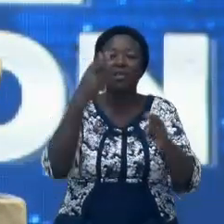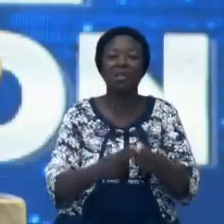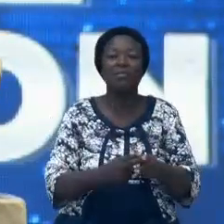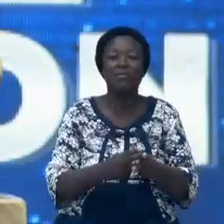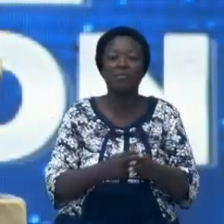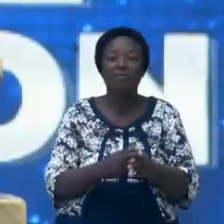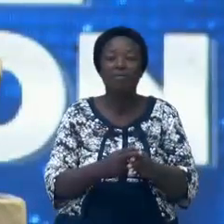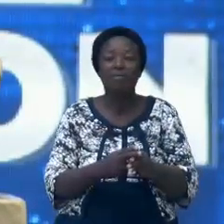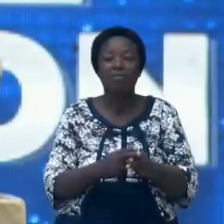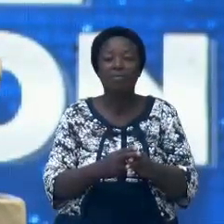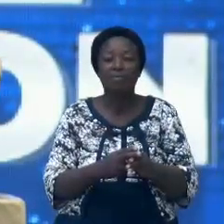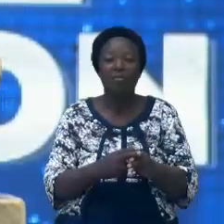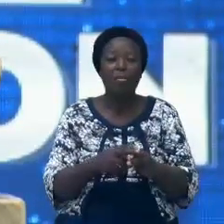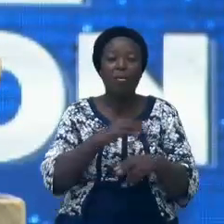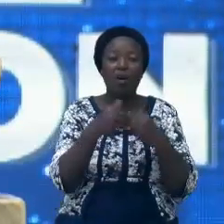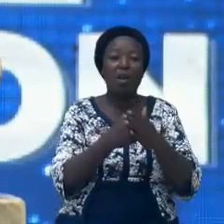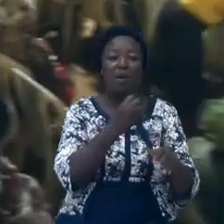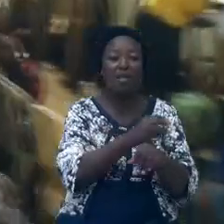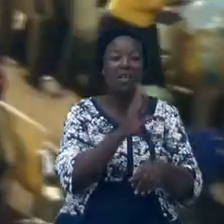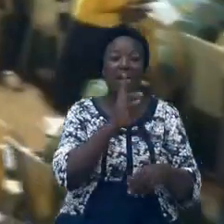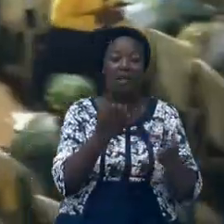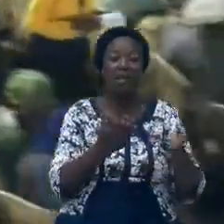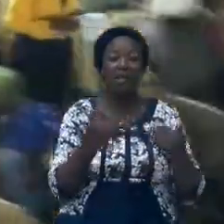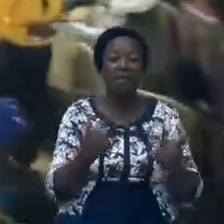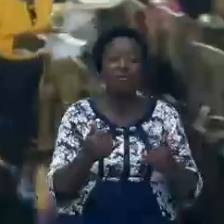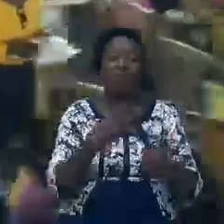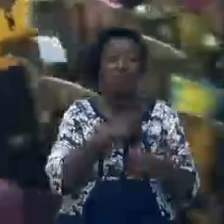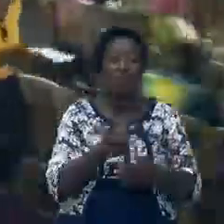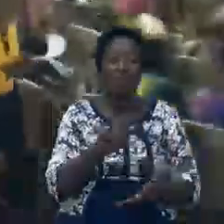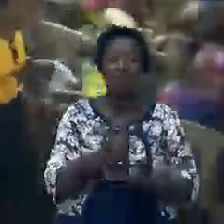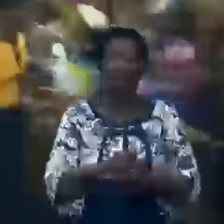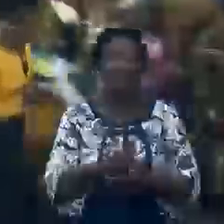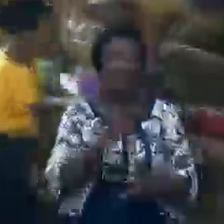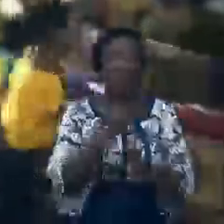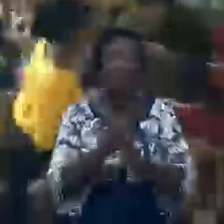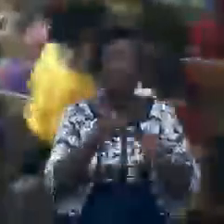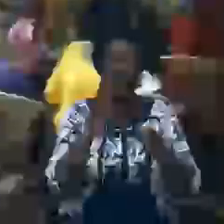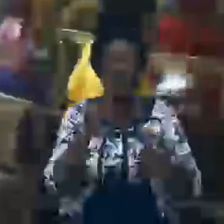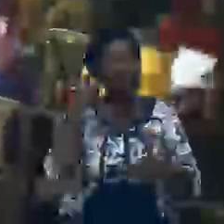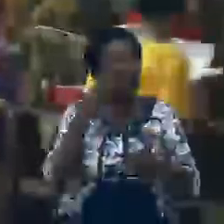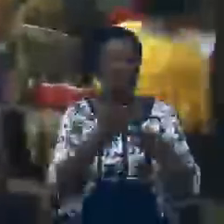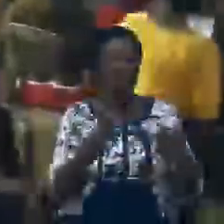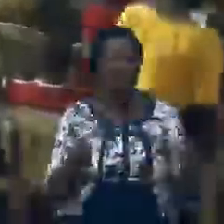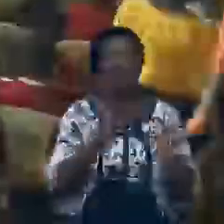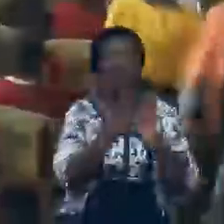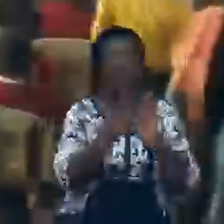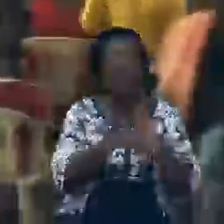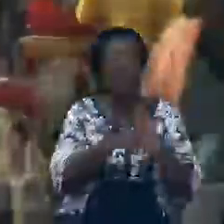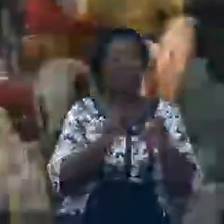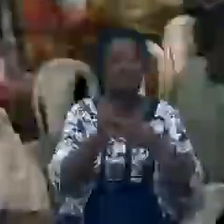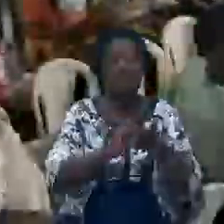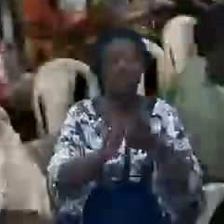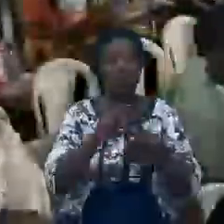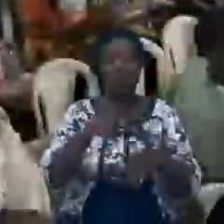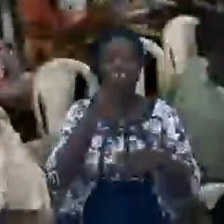your life in Jesus' name. Our counselors are there now. I will give them some few minutes